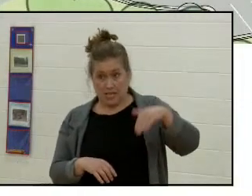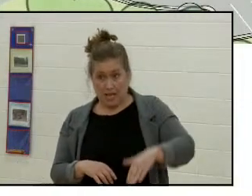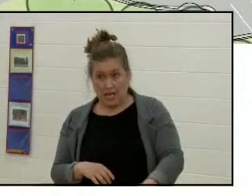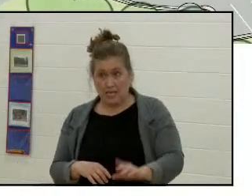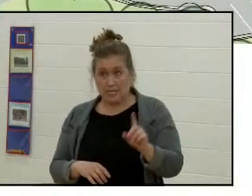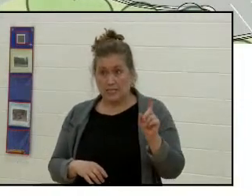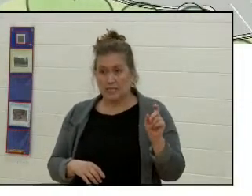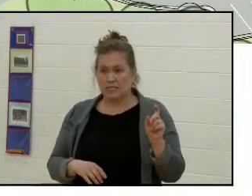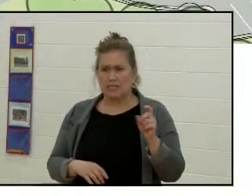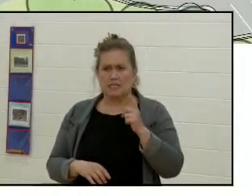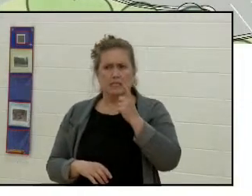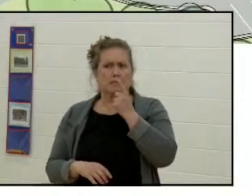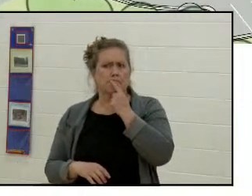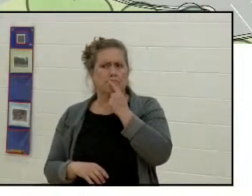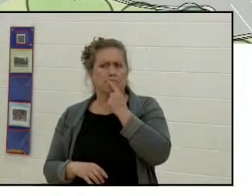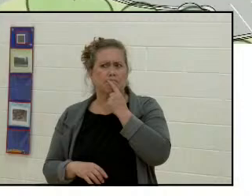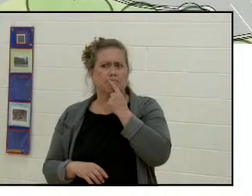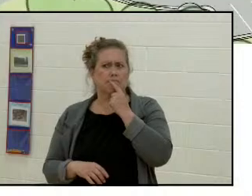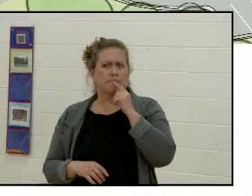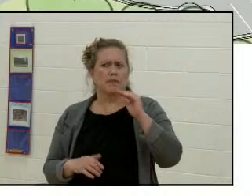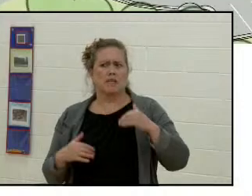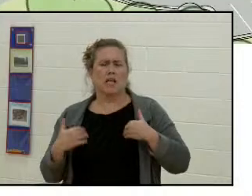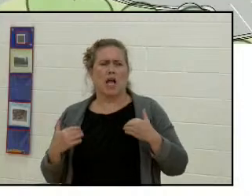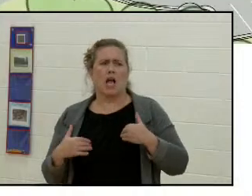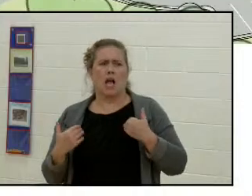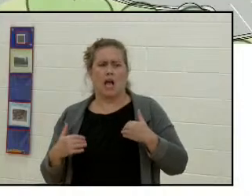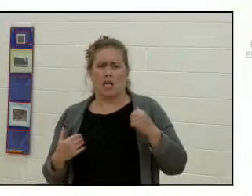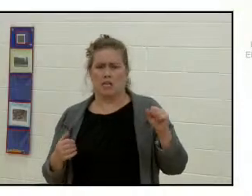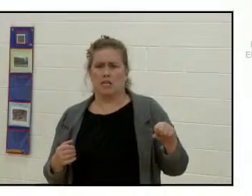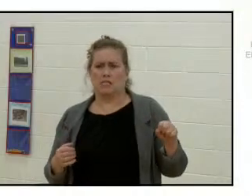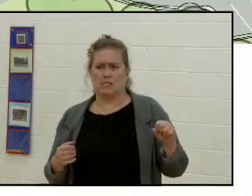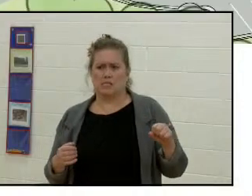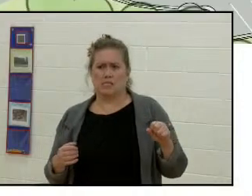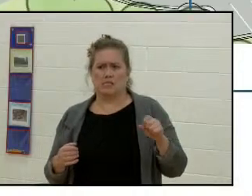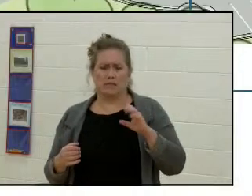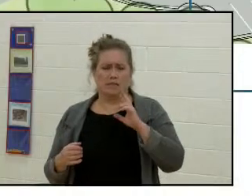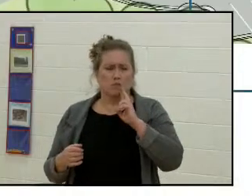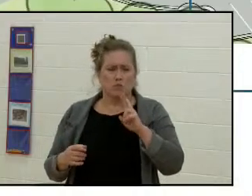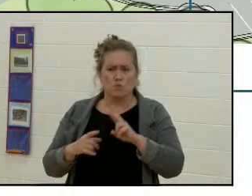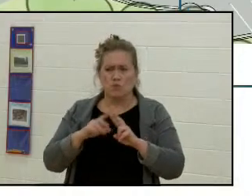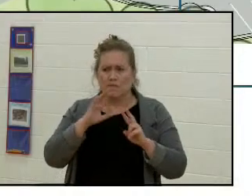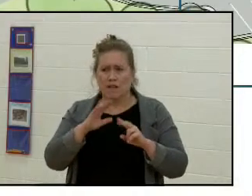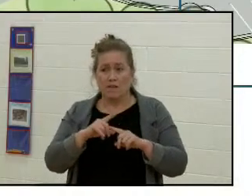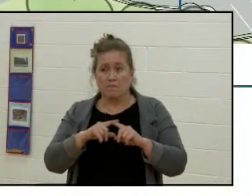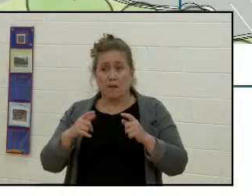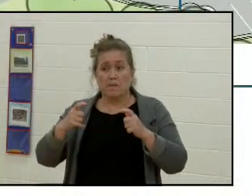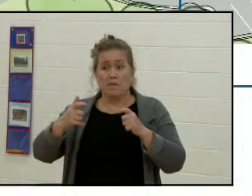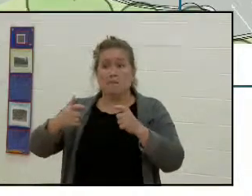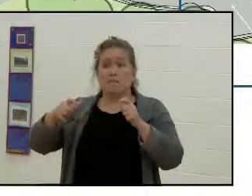I don't. The smallest one has a slide. The other two do not have slides.